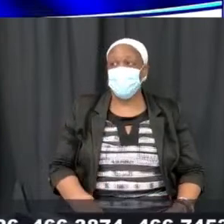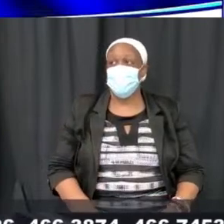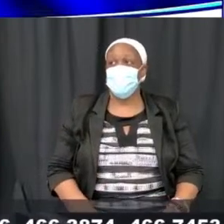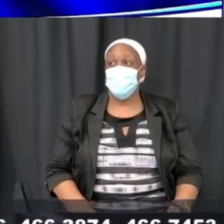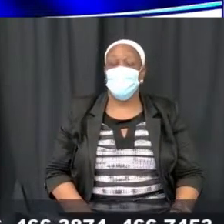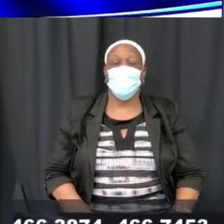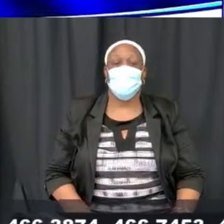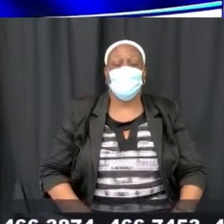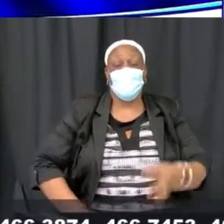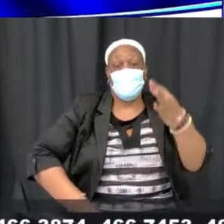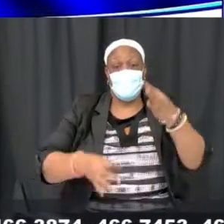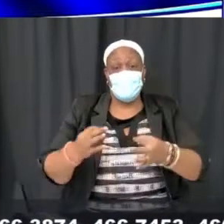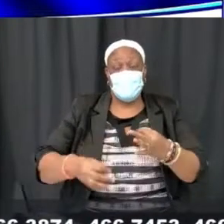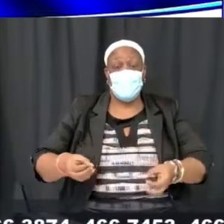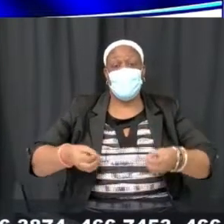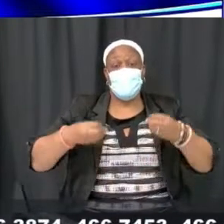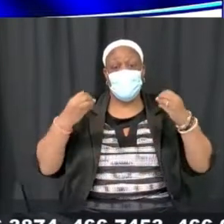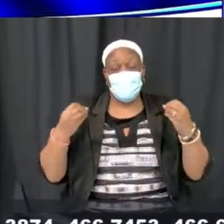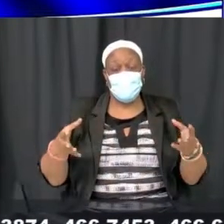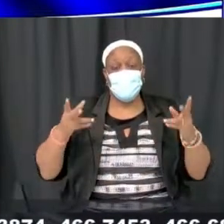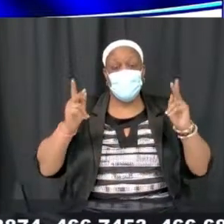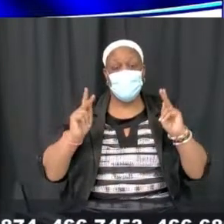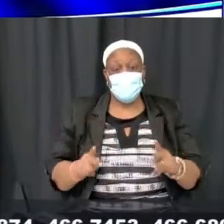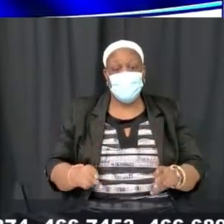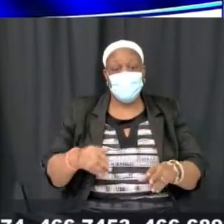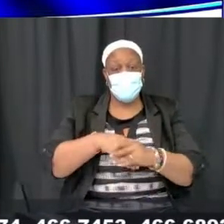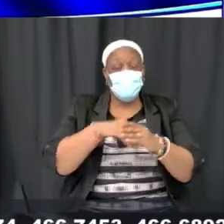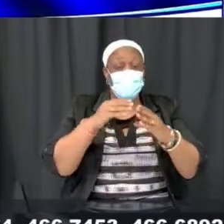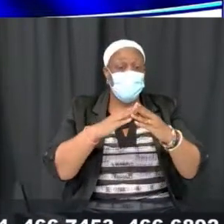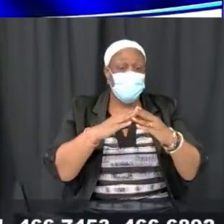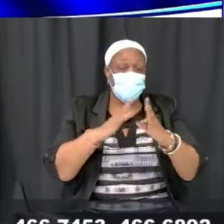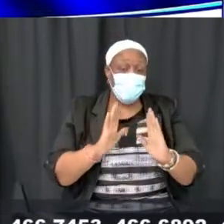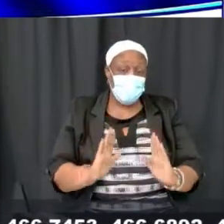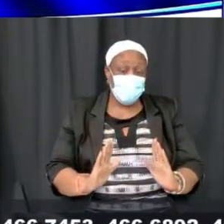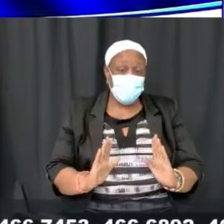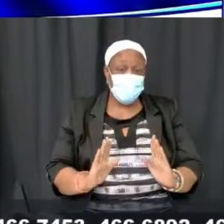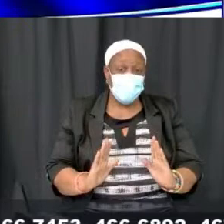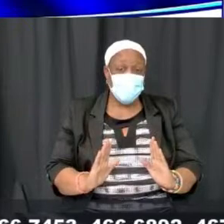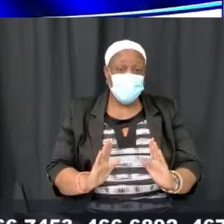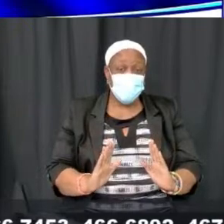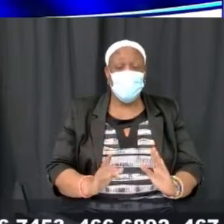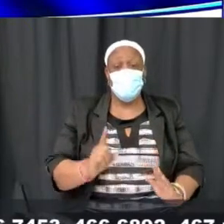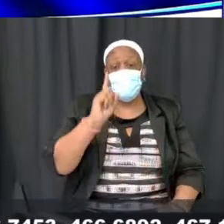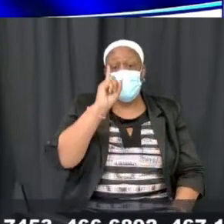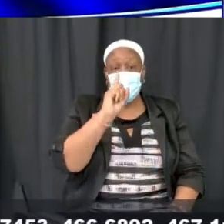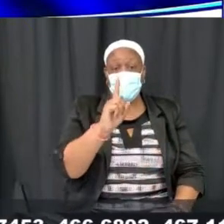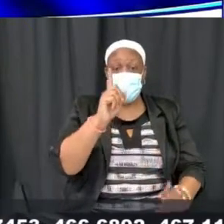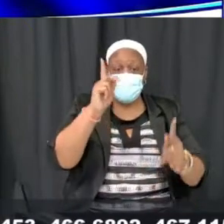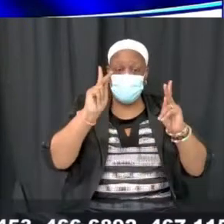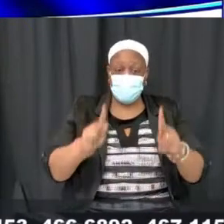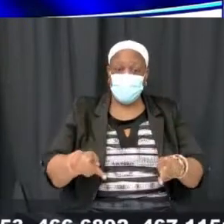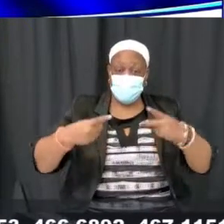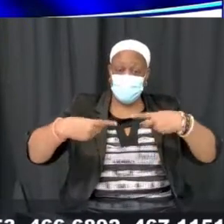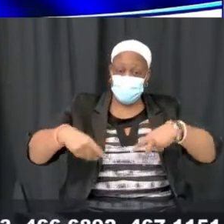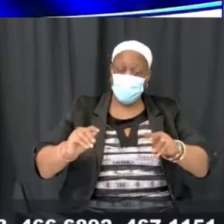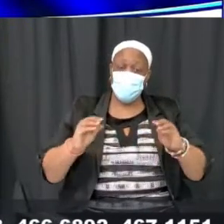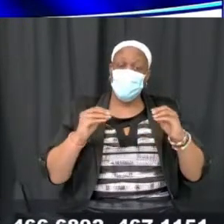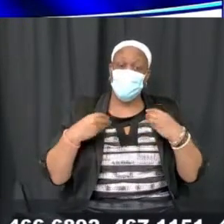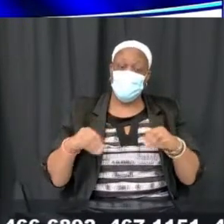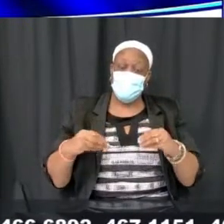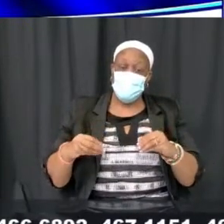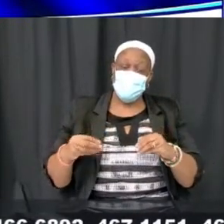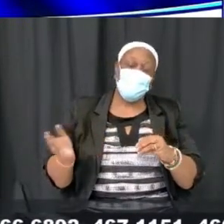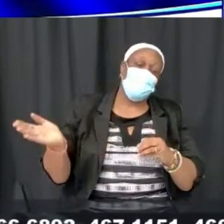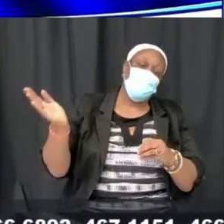need to shop, please let one person from your household go do the shopping if necessary and come